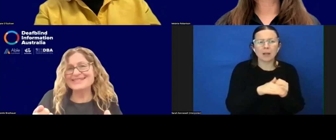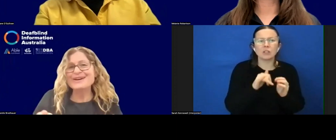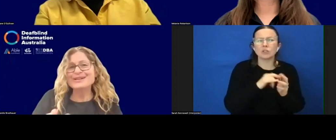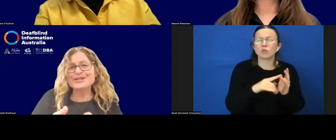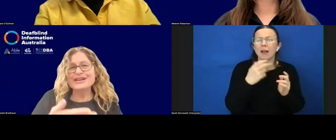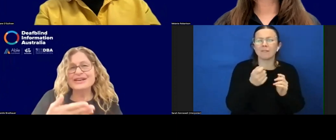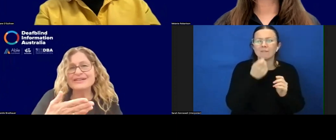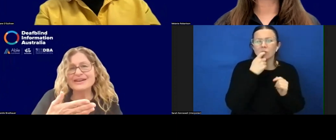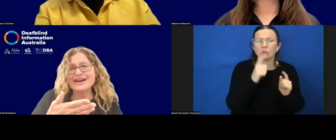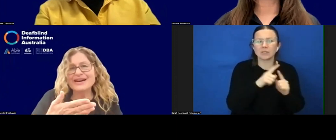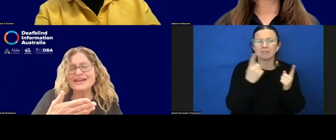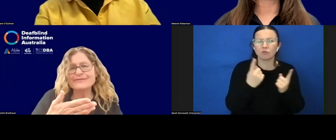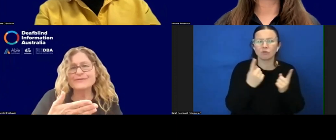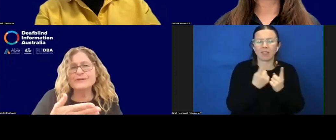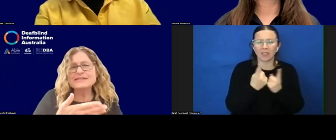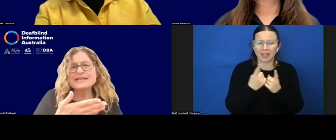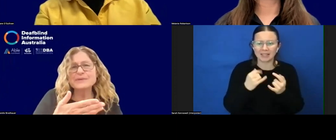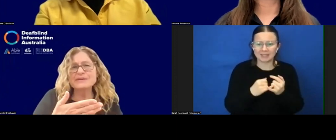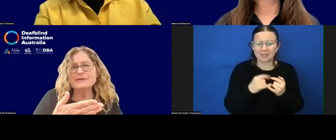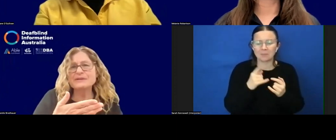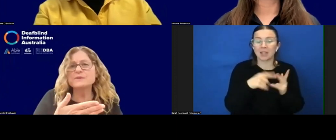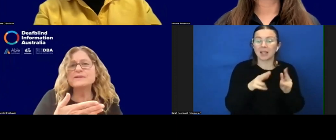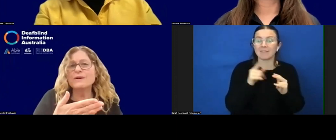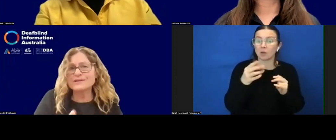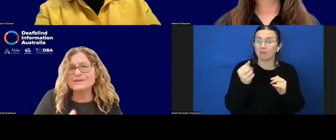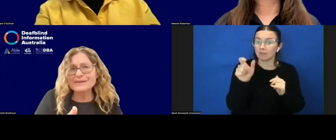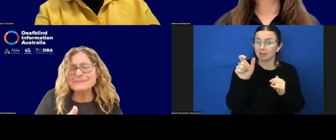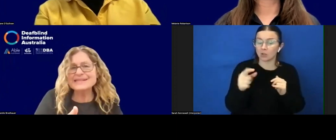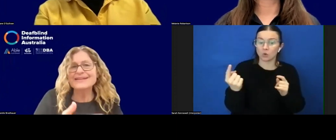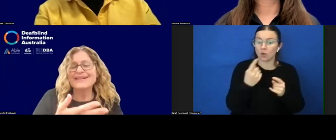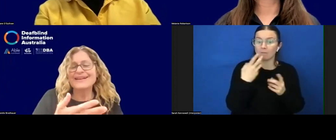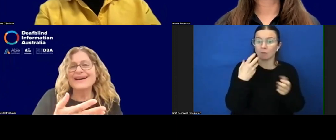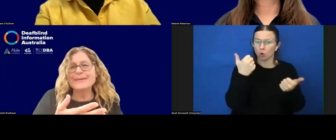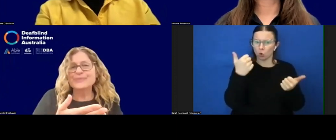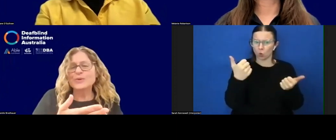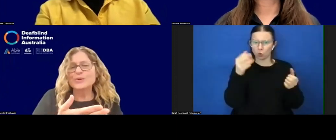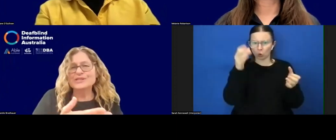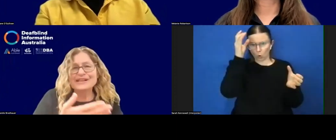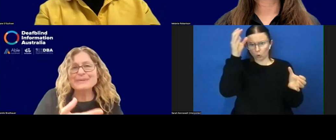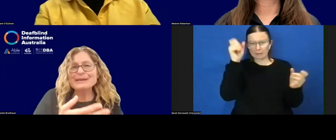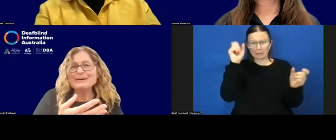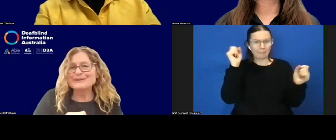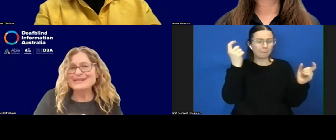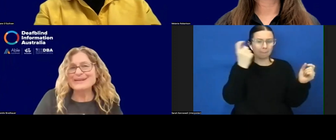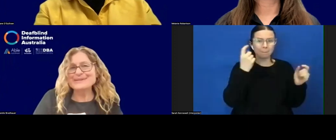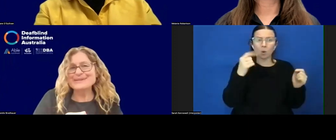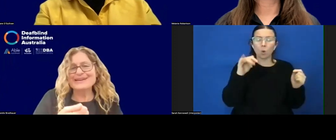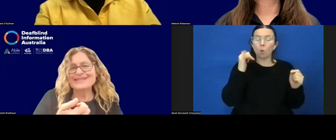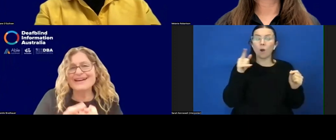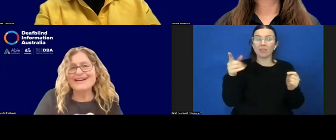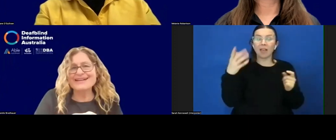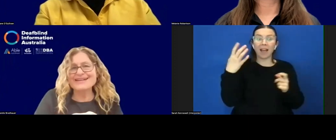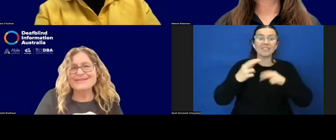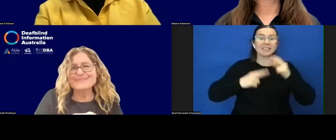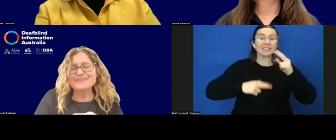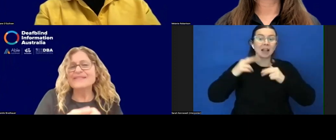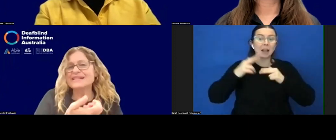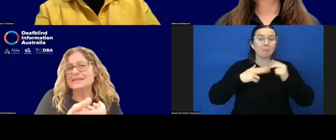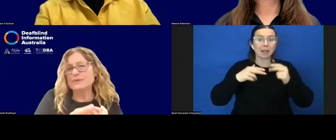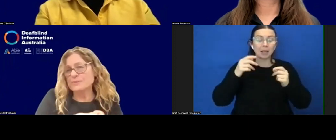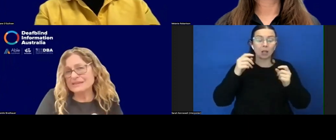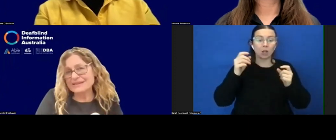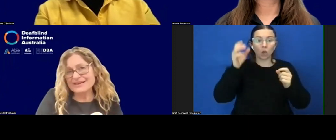things. So there, if you've got somebody with good concepts or developing concepts, there are,